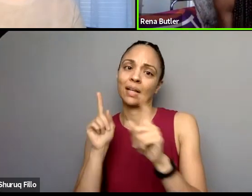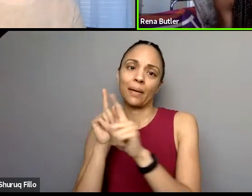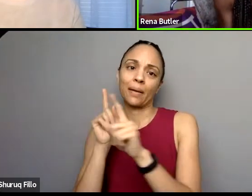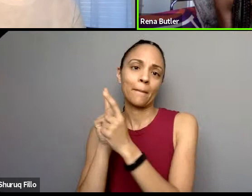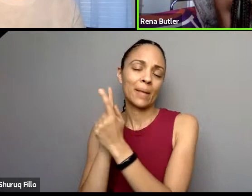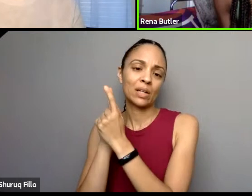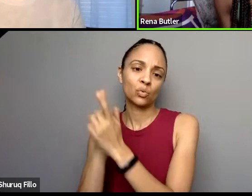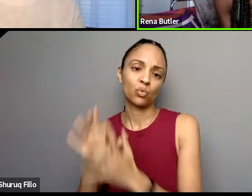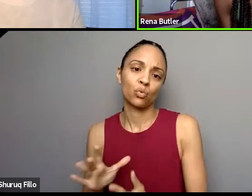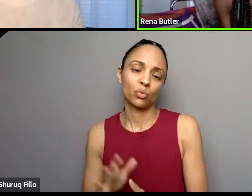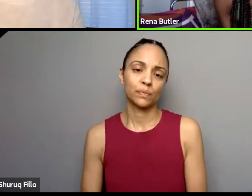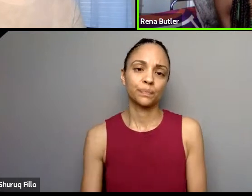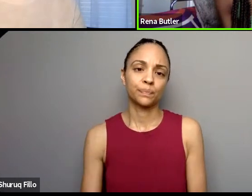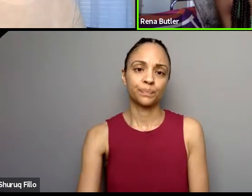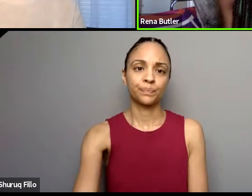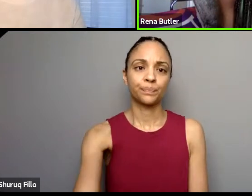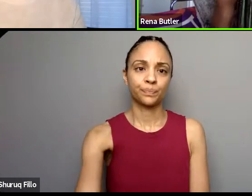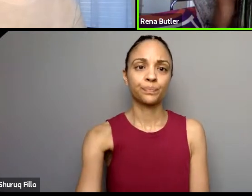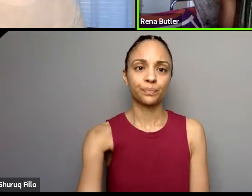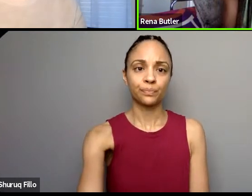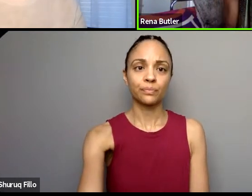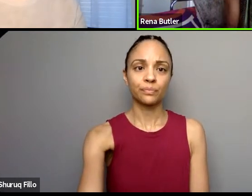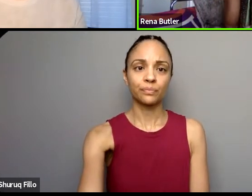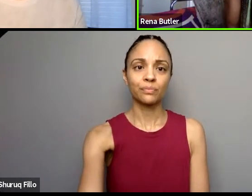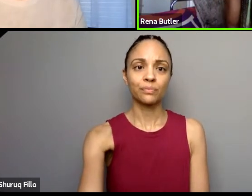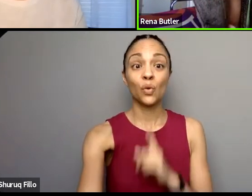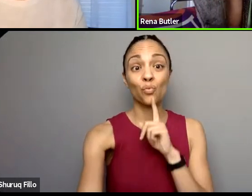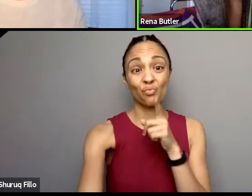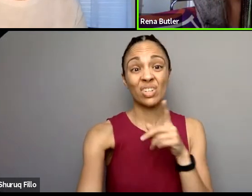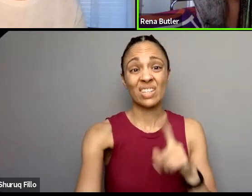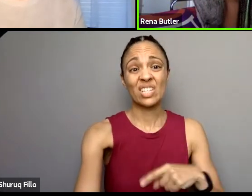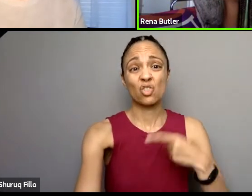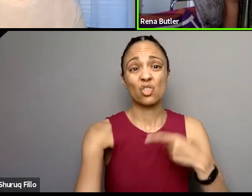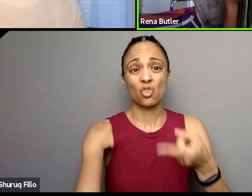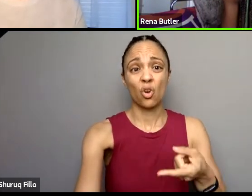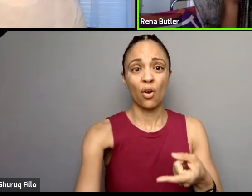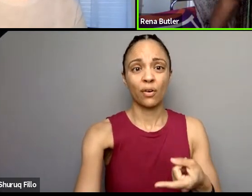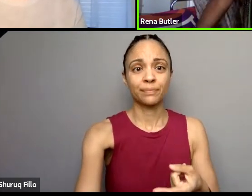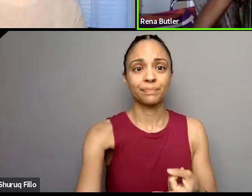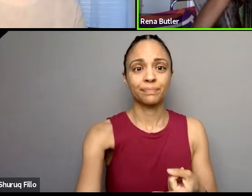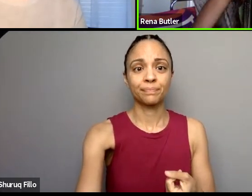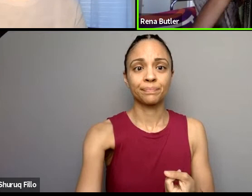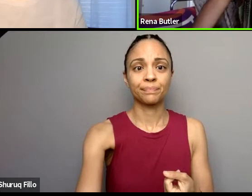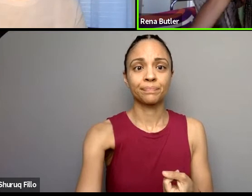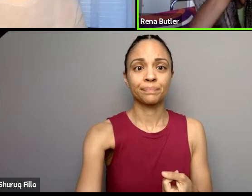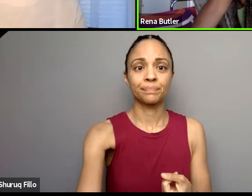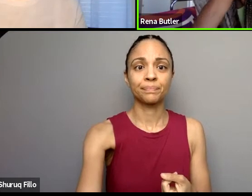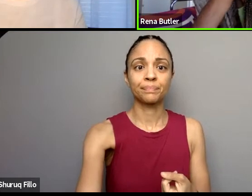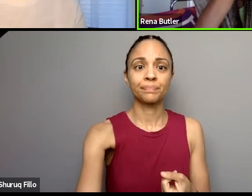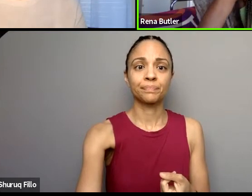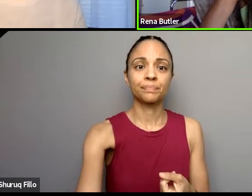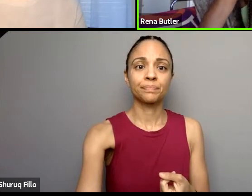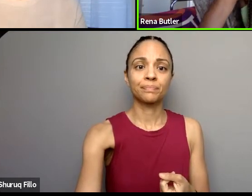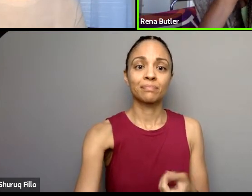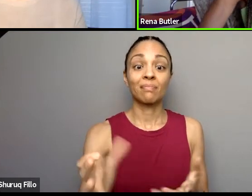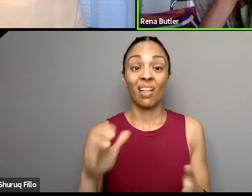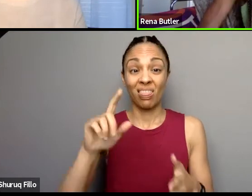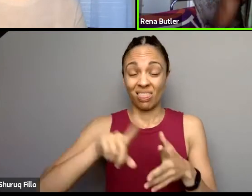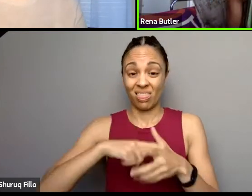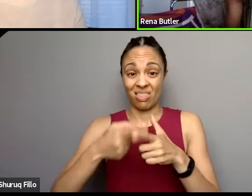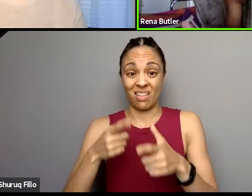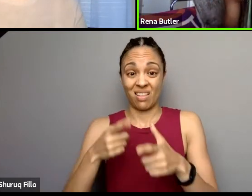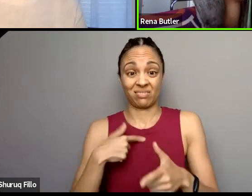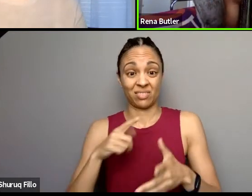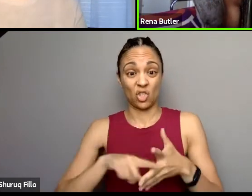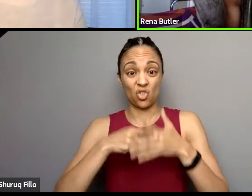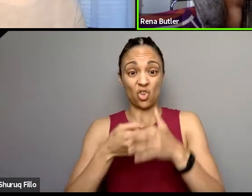yourself. And so it really started there. And then I had little projects here and there with Joffrey Ballet School and